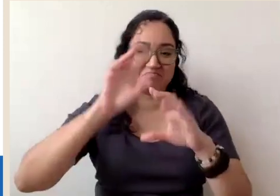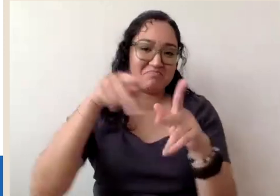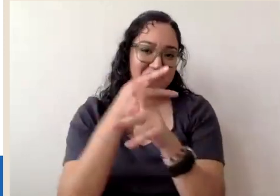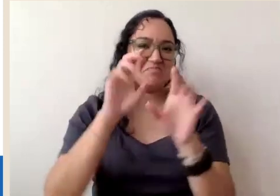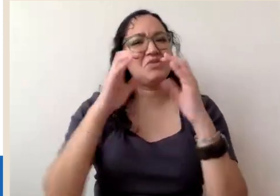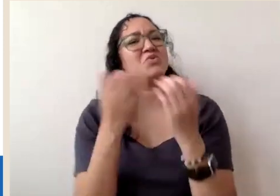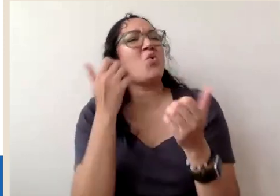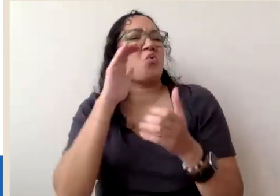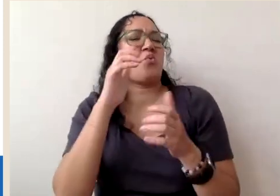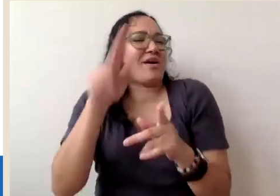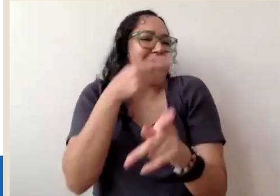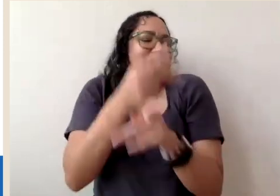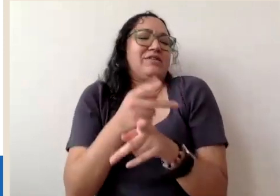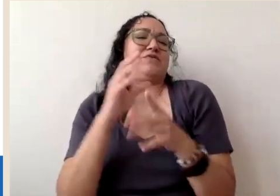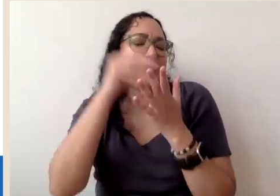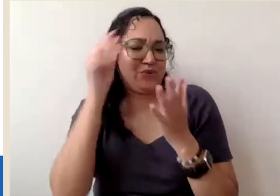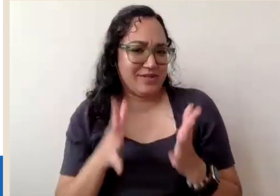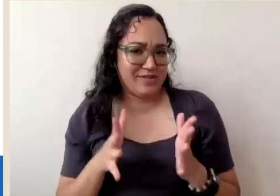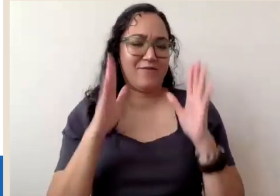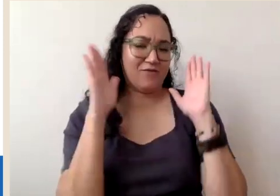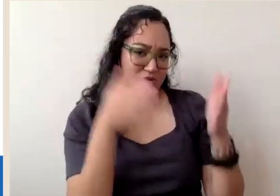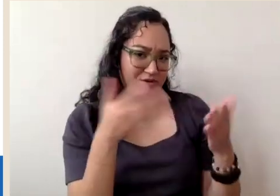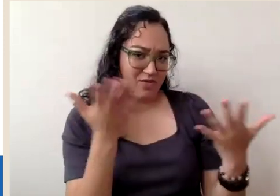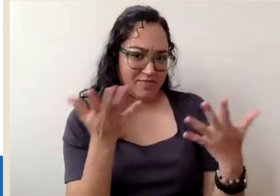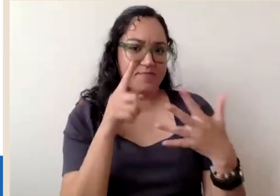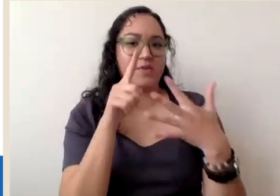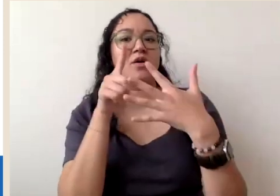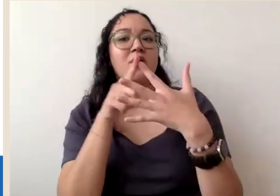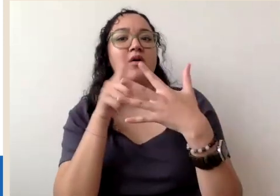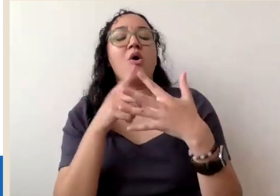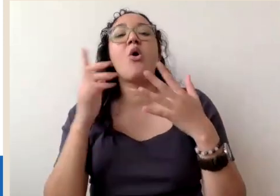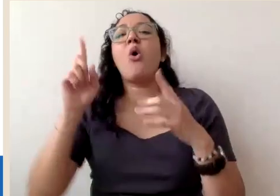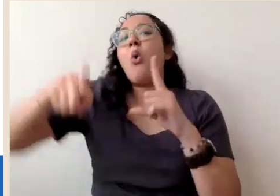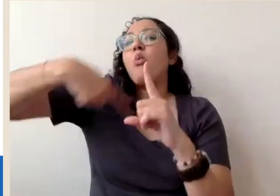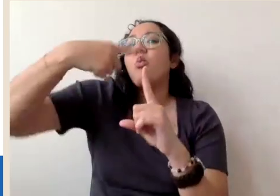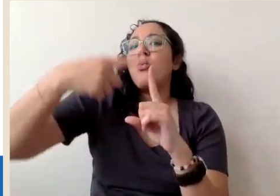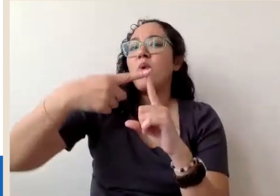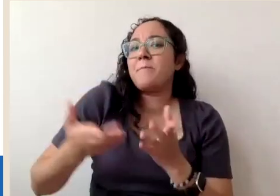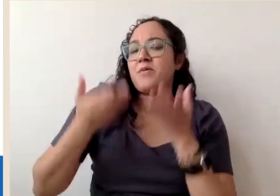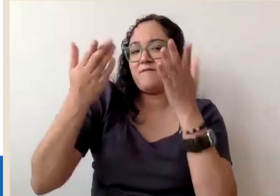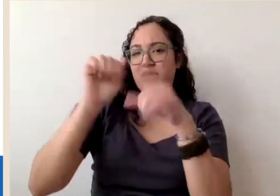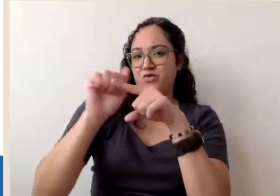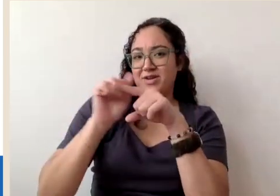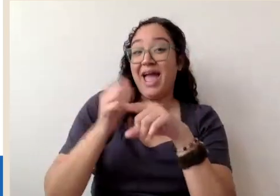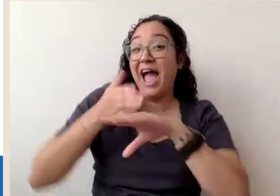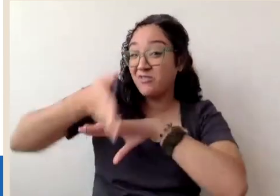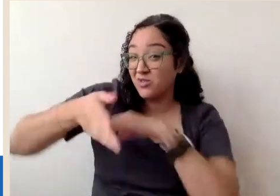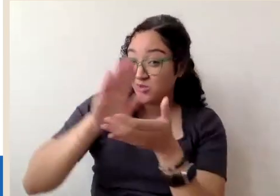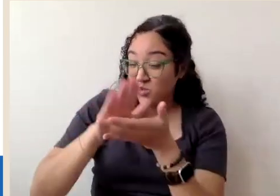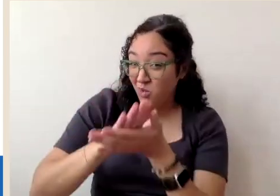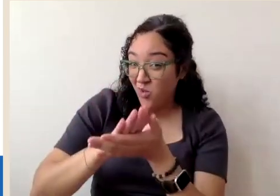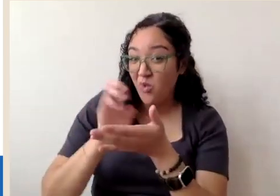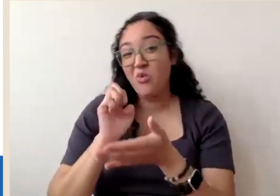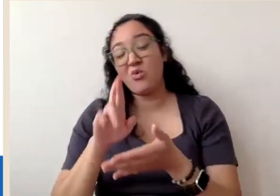we want to focus on? Two, when would you ideally provide training? Would this be an after school program? Would this be a summer